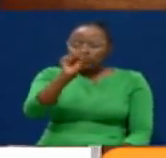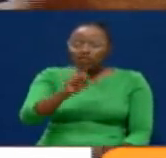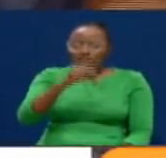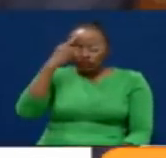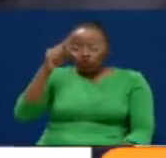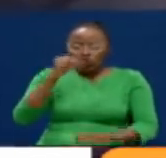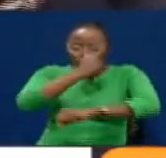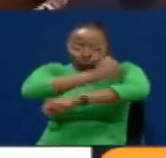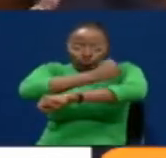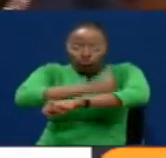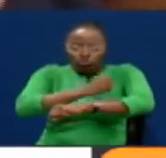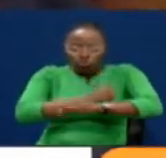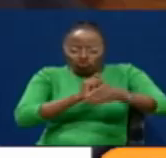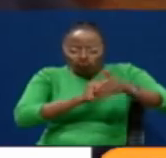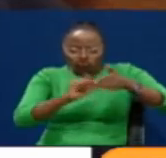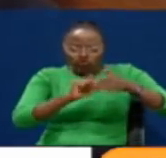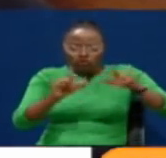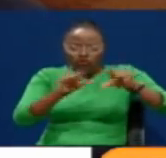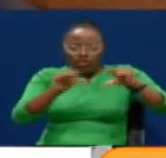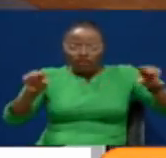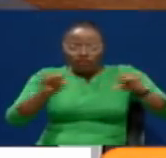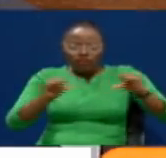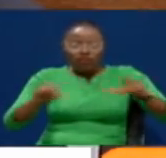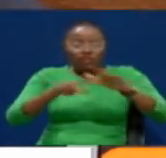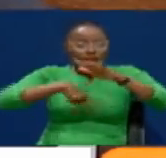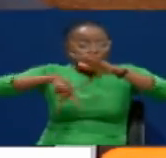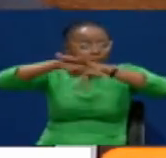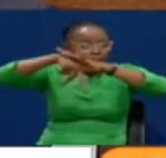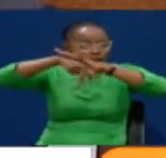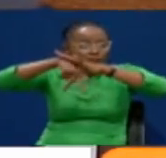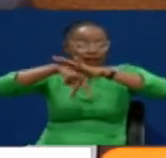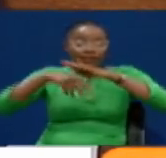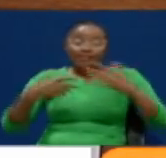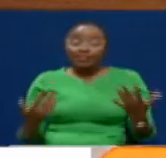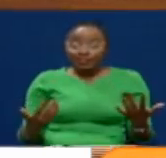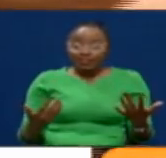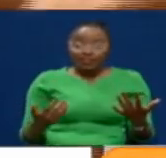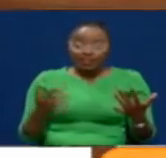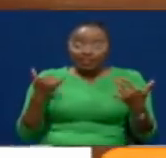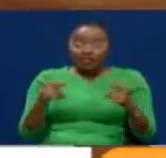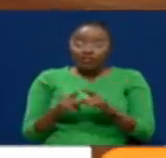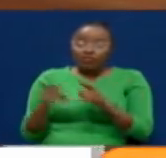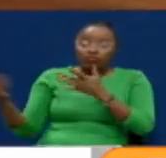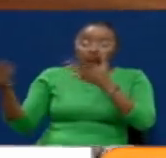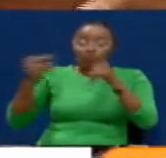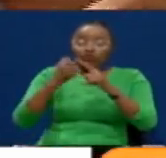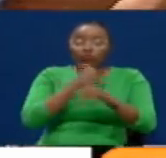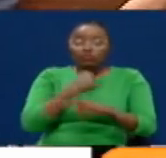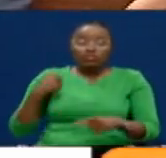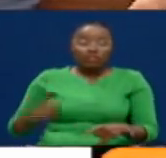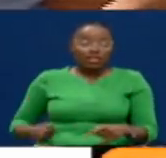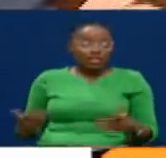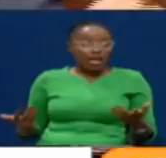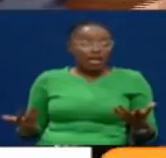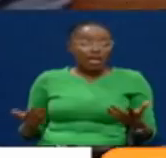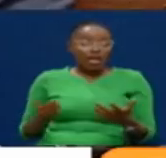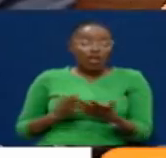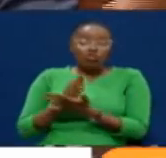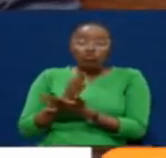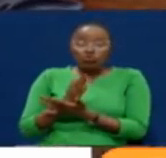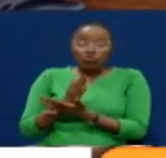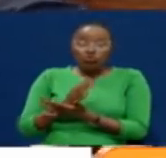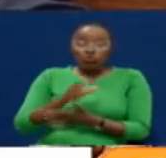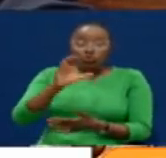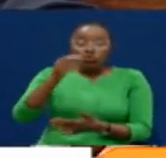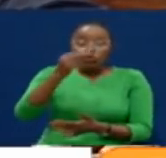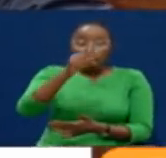The rulers. Yeah. You know those? Every year they're required. The primary, Now we're importing from China. That was headed by Charles Bindio.